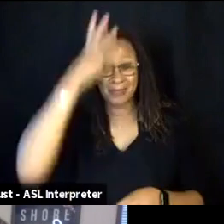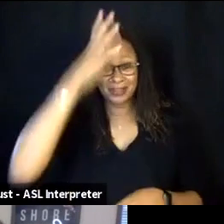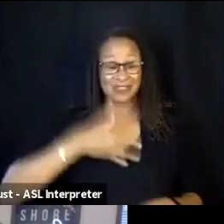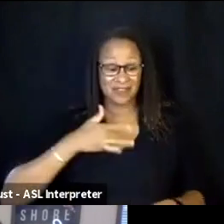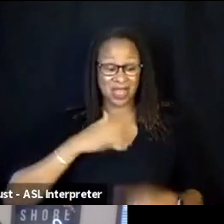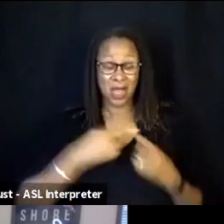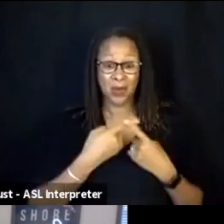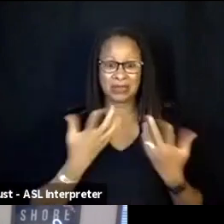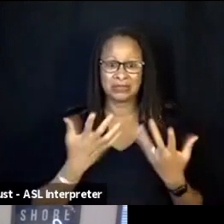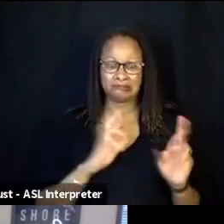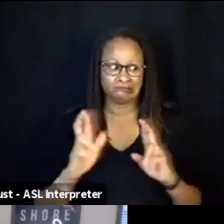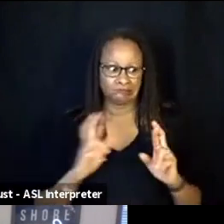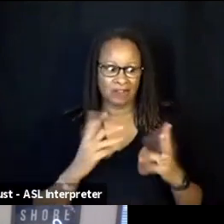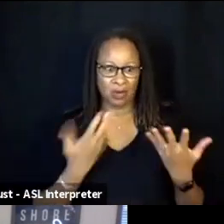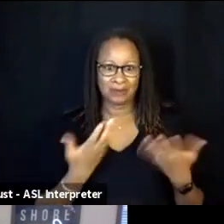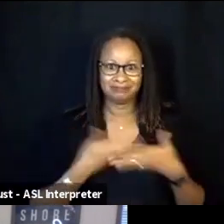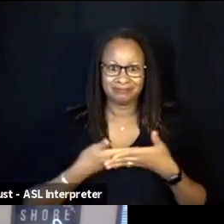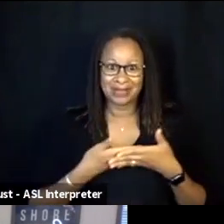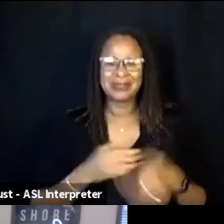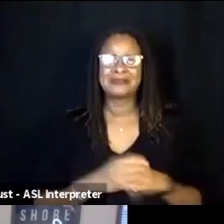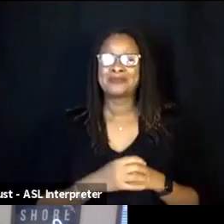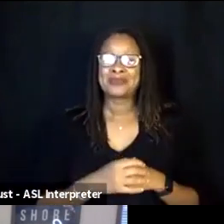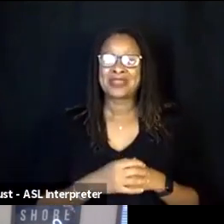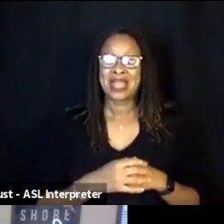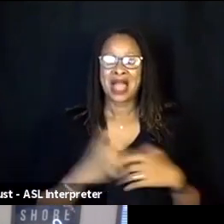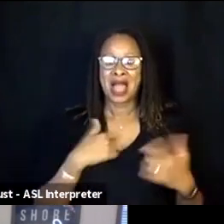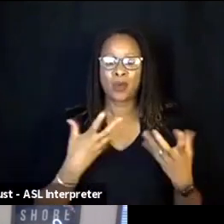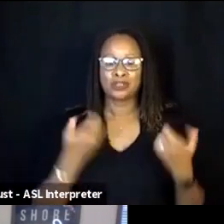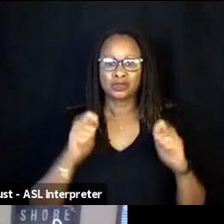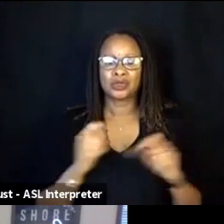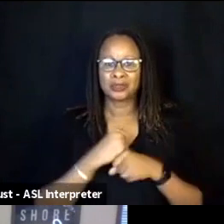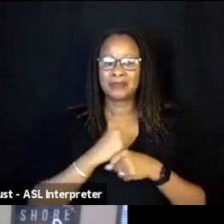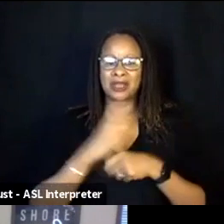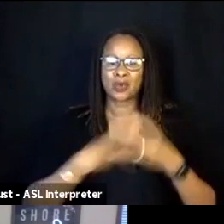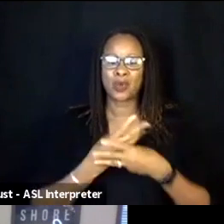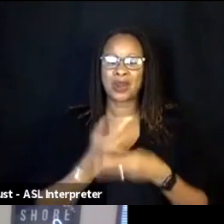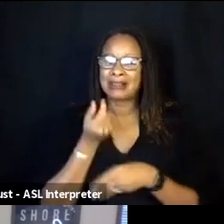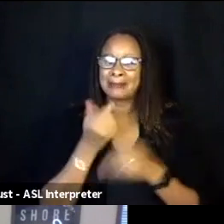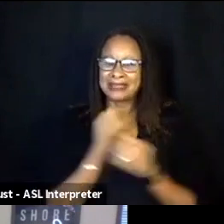their impending parenthood is upon them, I wanted to try to make the world any bit